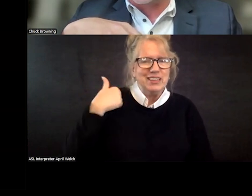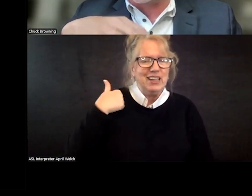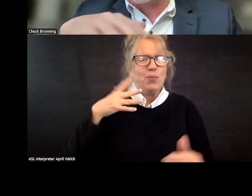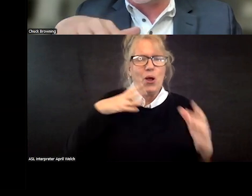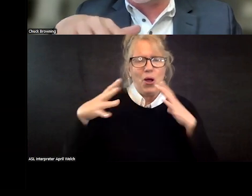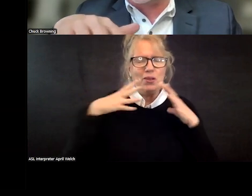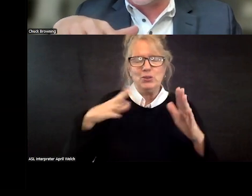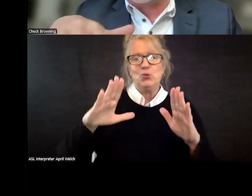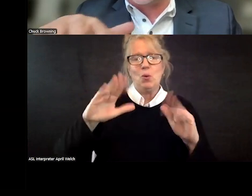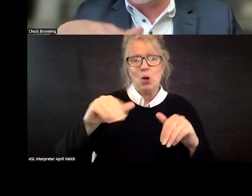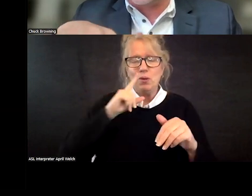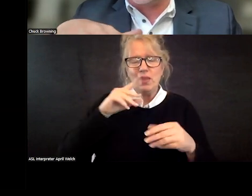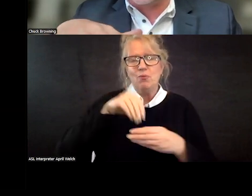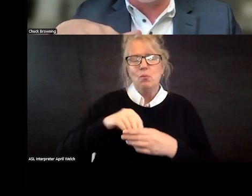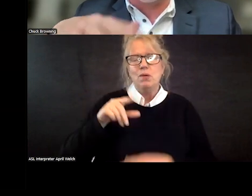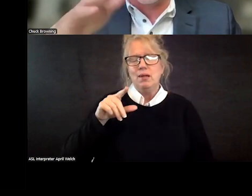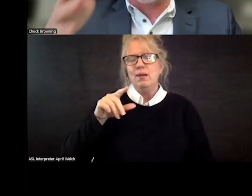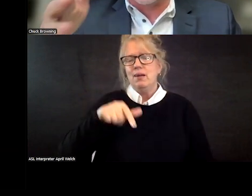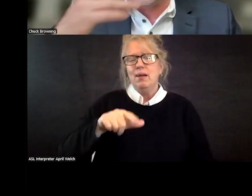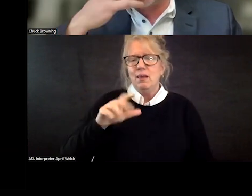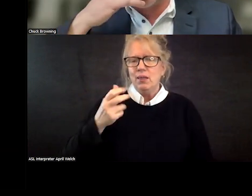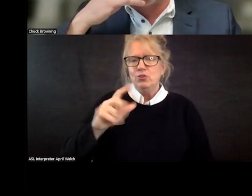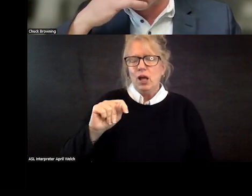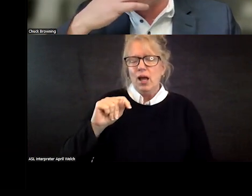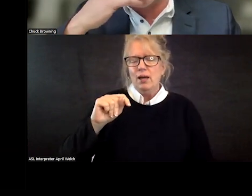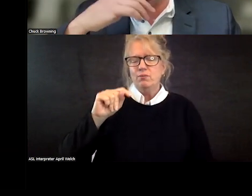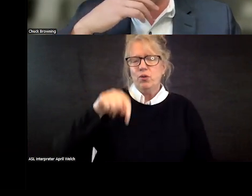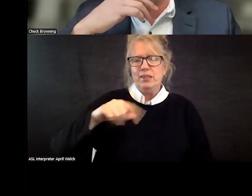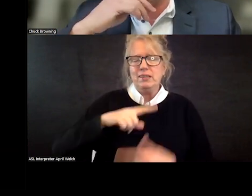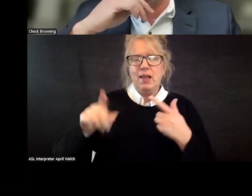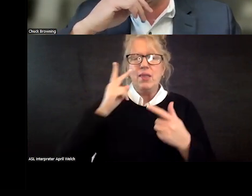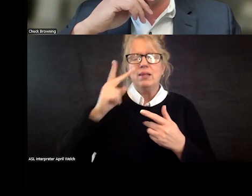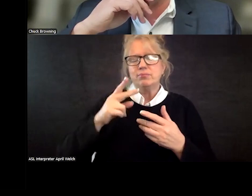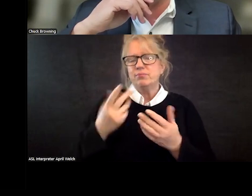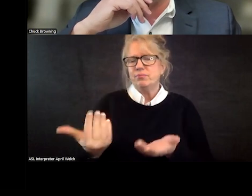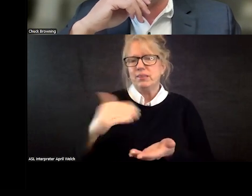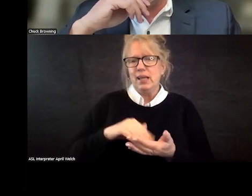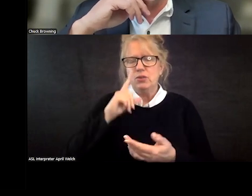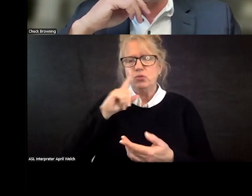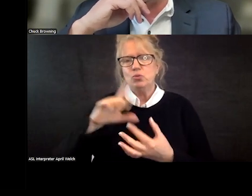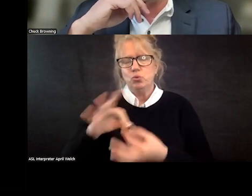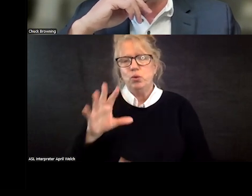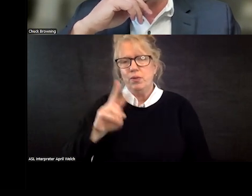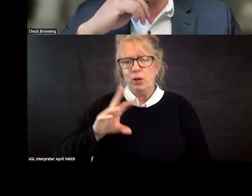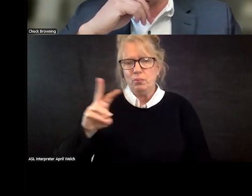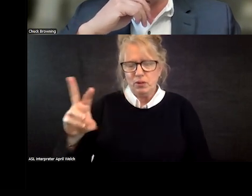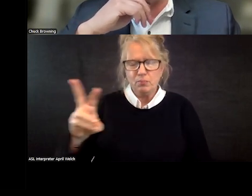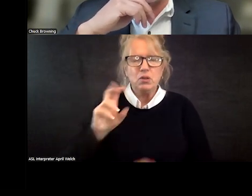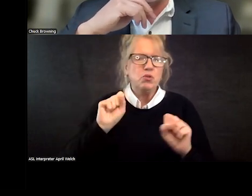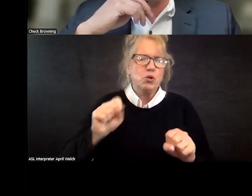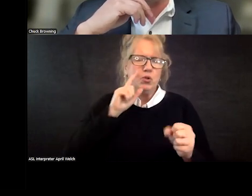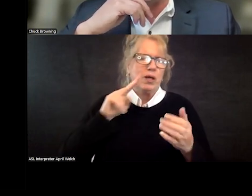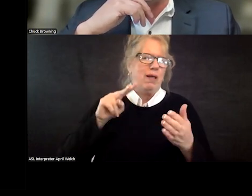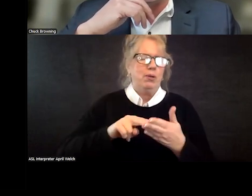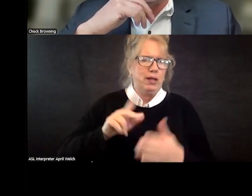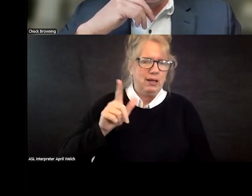So I'm hoping that's going to be linked in the chat for this one, and that it will also be able to be seen and connected to that site through here so that you can take a look at it. I